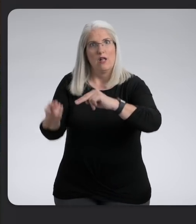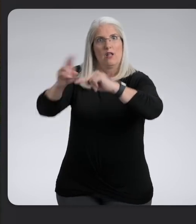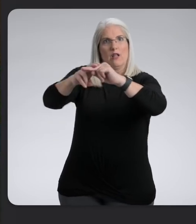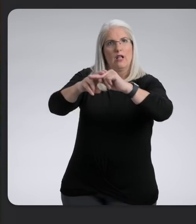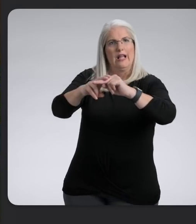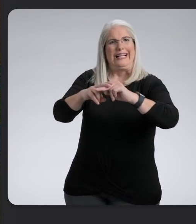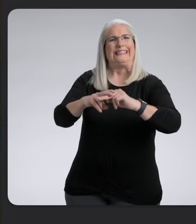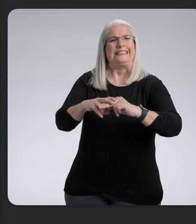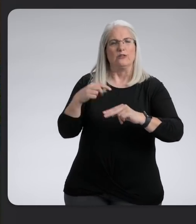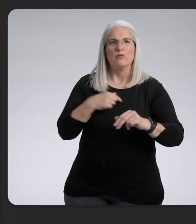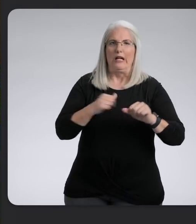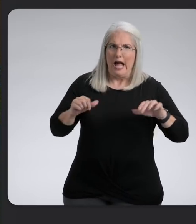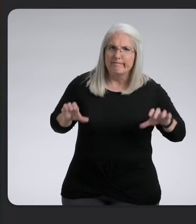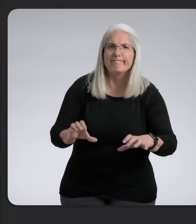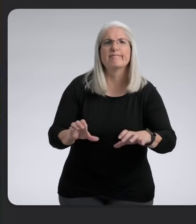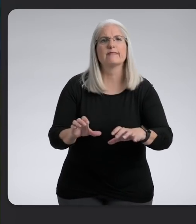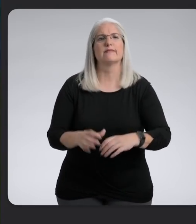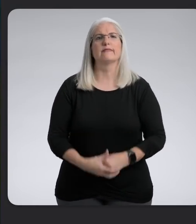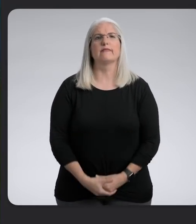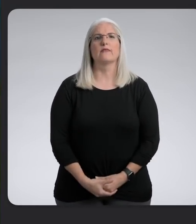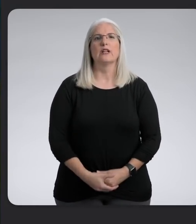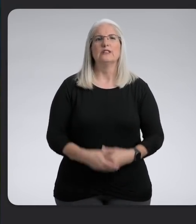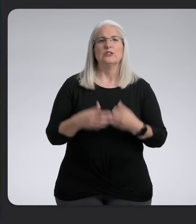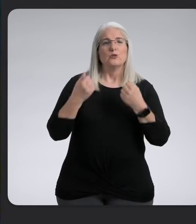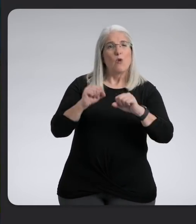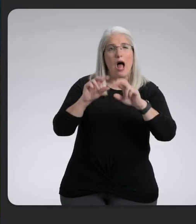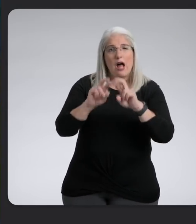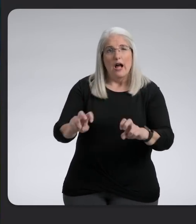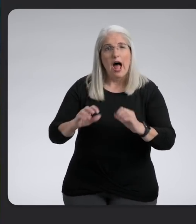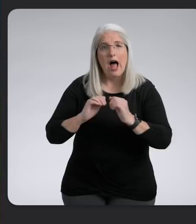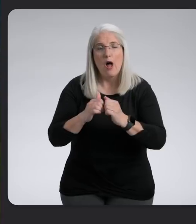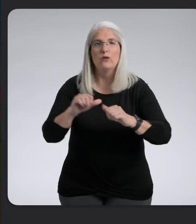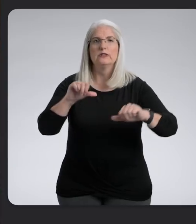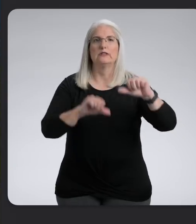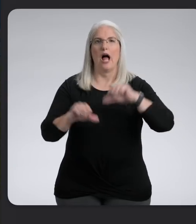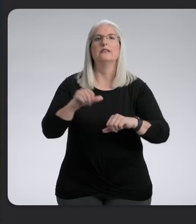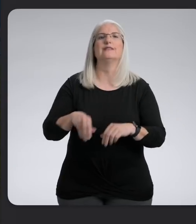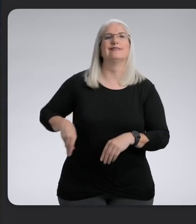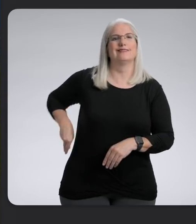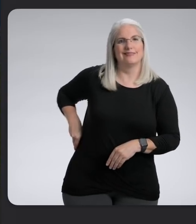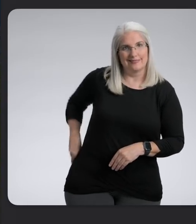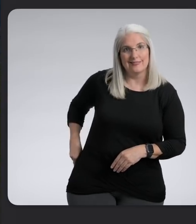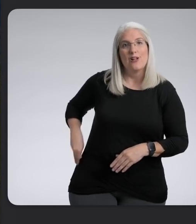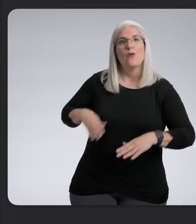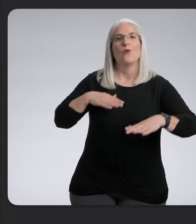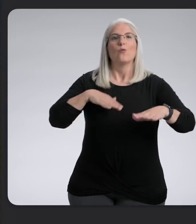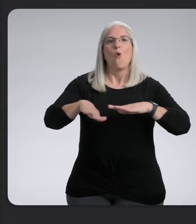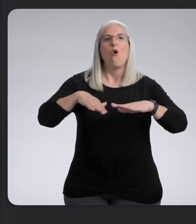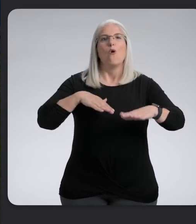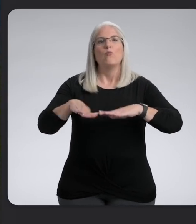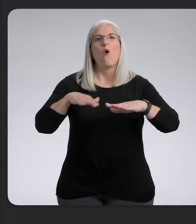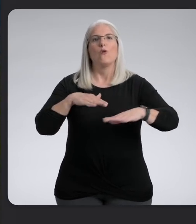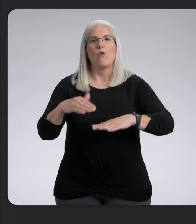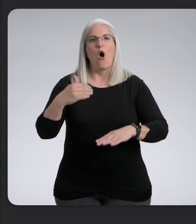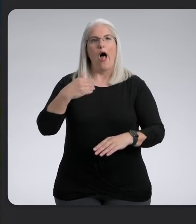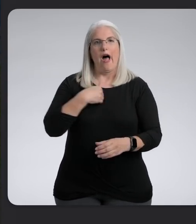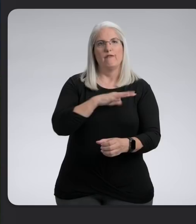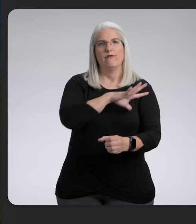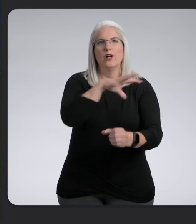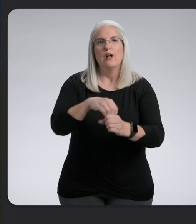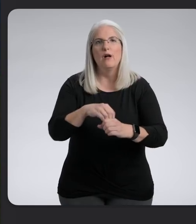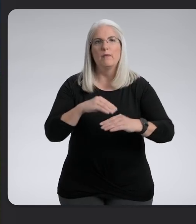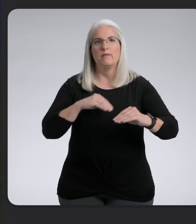quick look at some of the science behind this. As you walk with your iPhone, the built-in motion sensors automatically measure